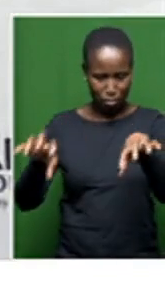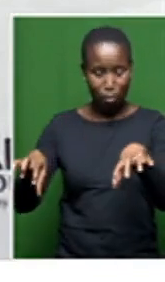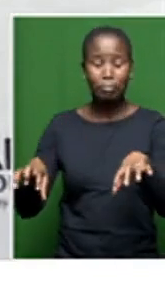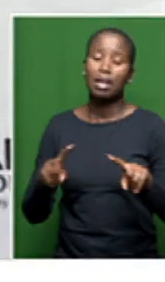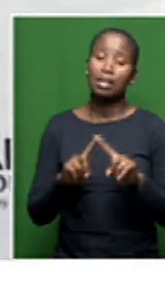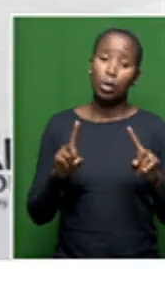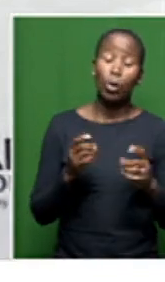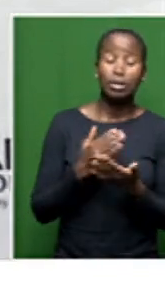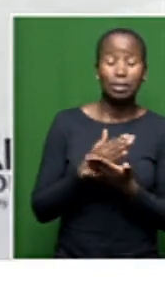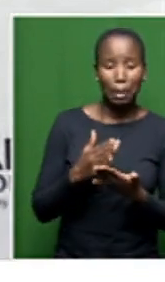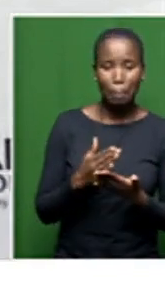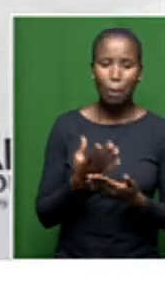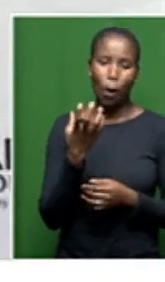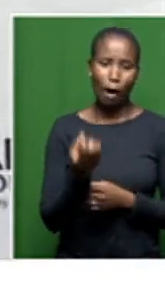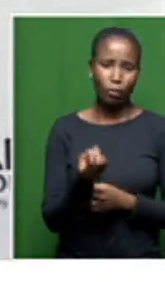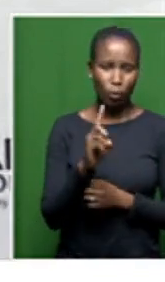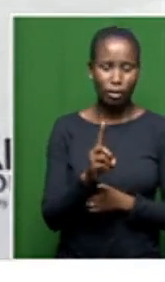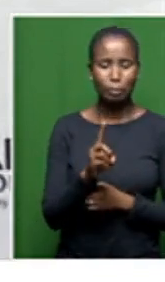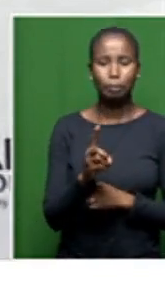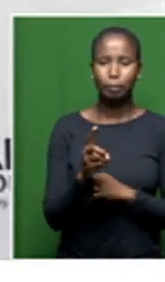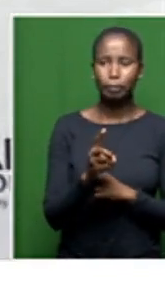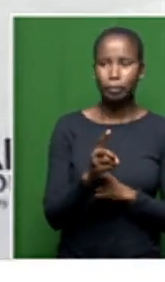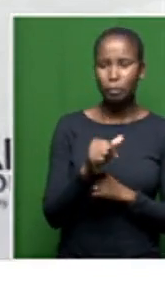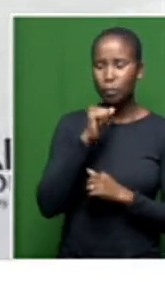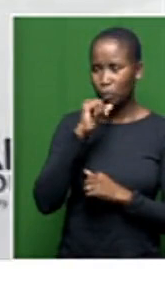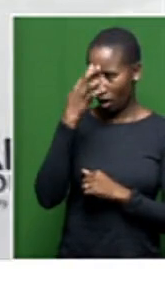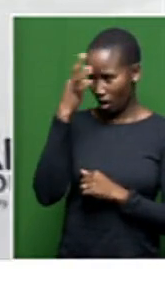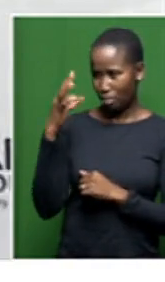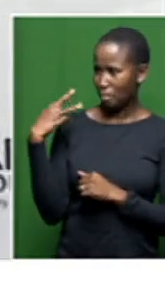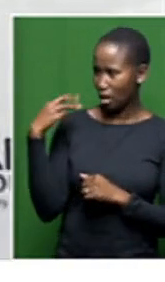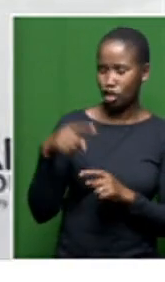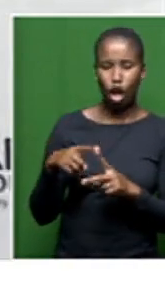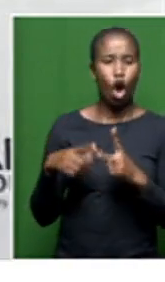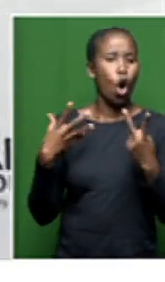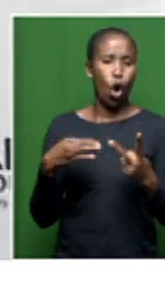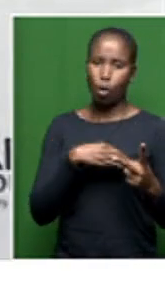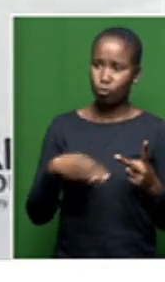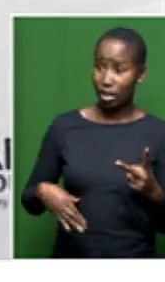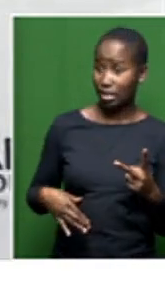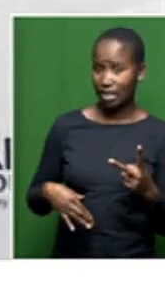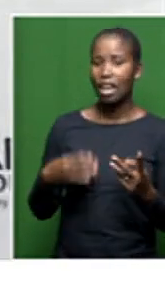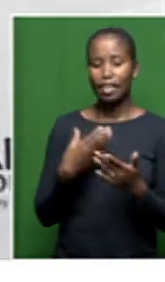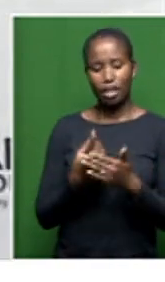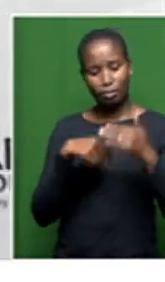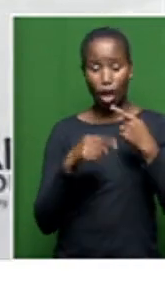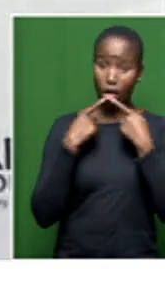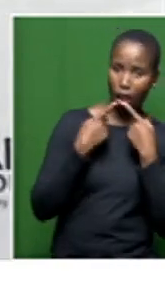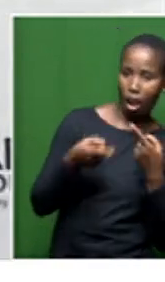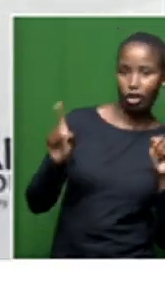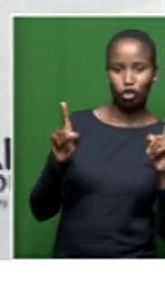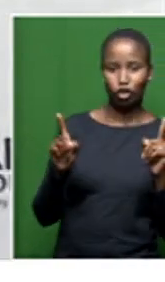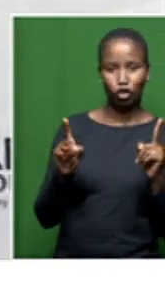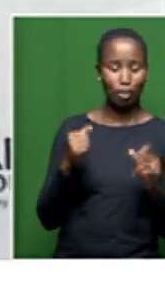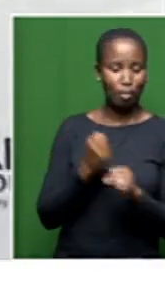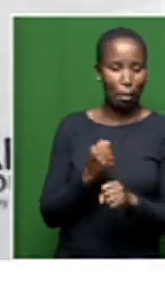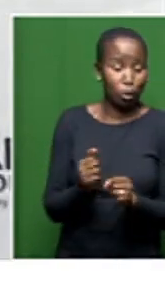would also have had either government ministers or even the president go and launch when that operation starts.